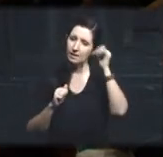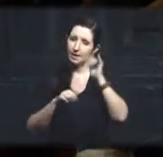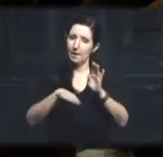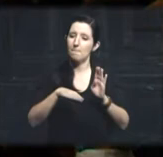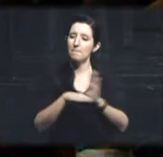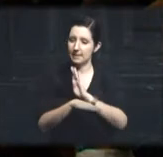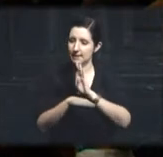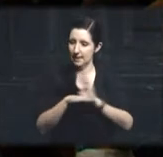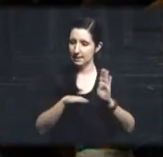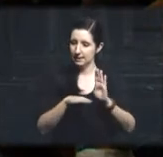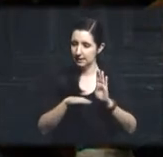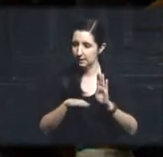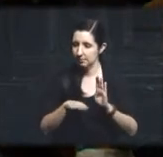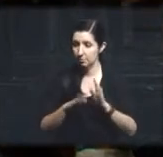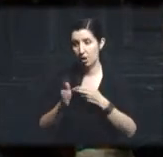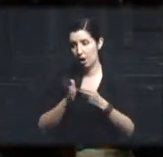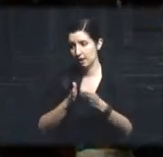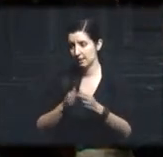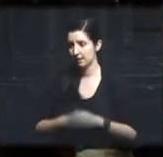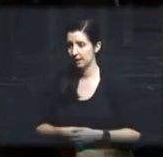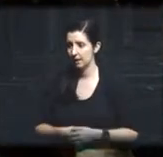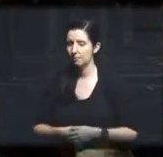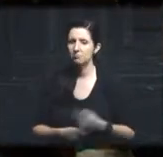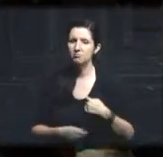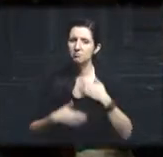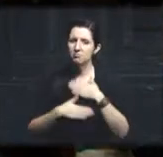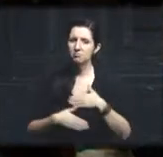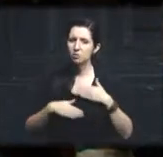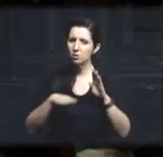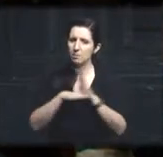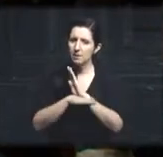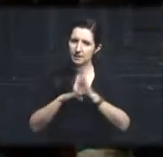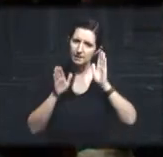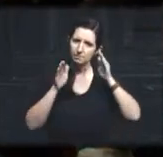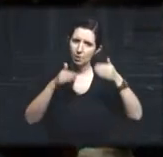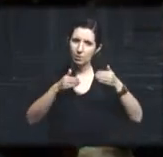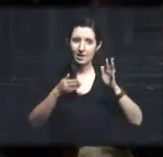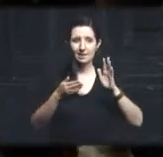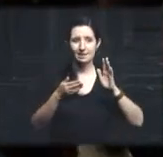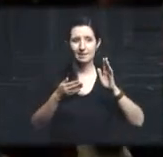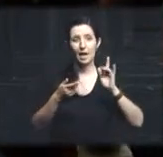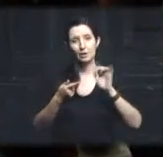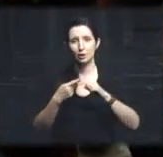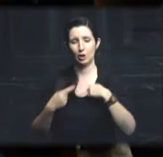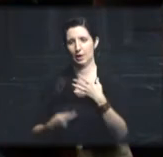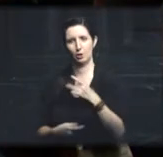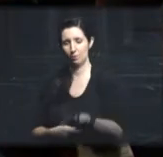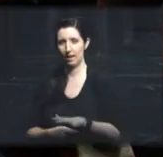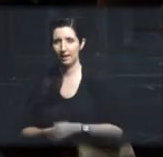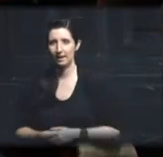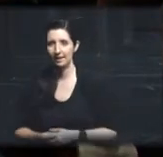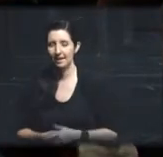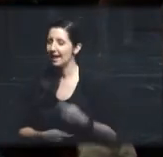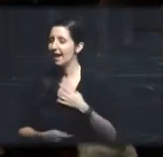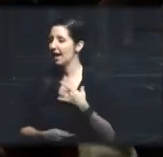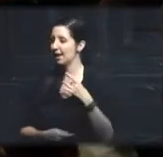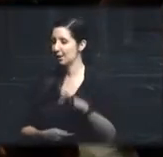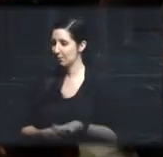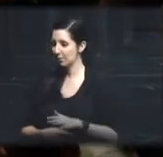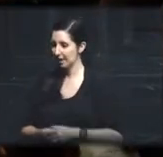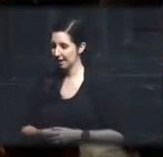honest with you. And I like entrepreneurial until I don't, and I don't. Because they're